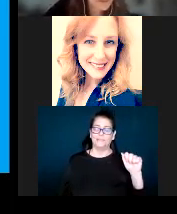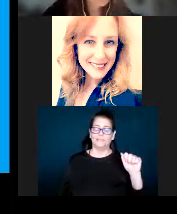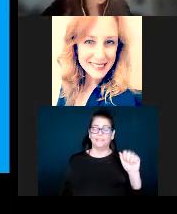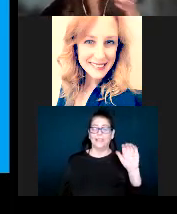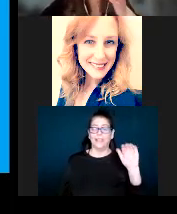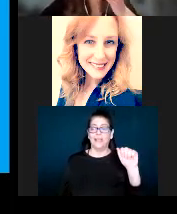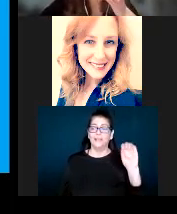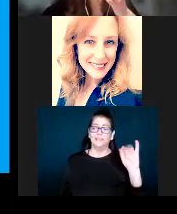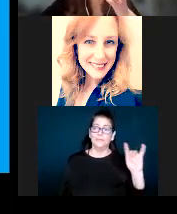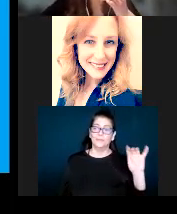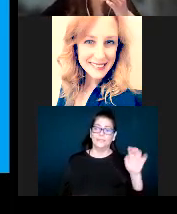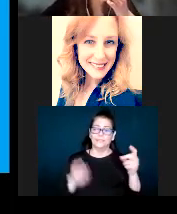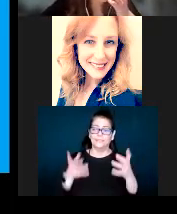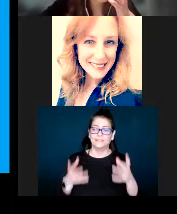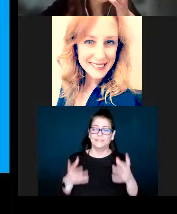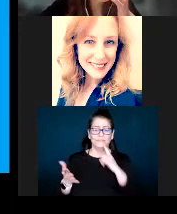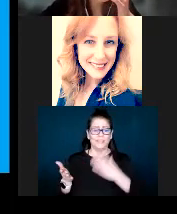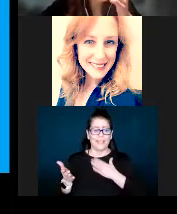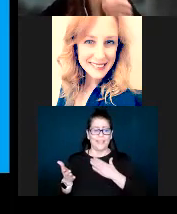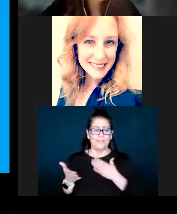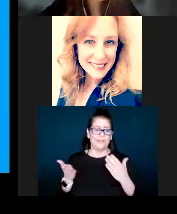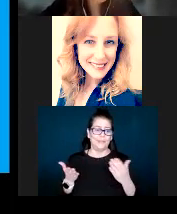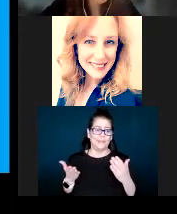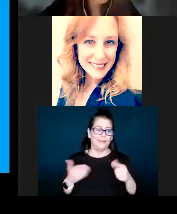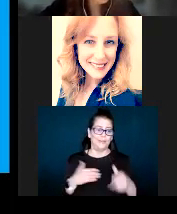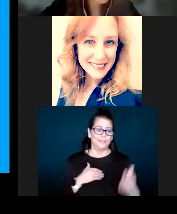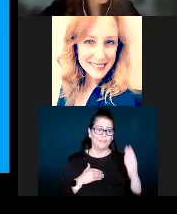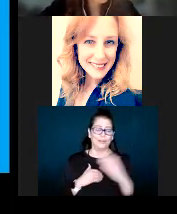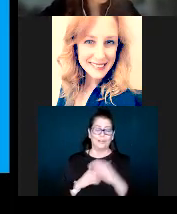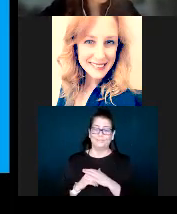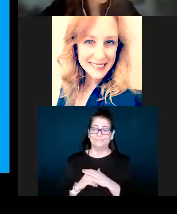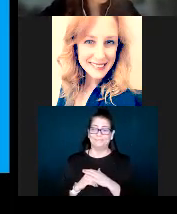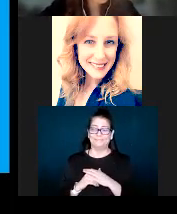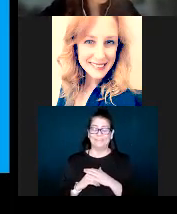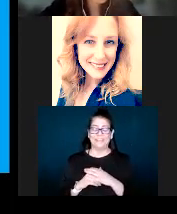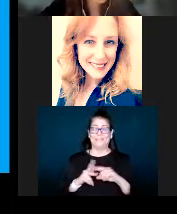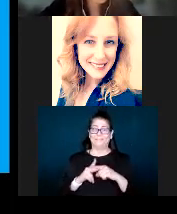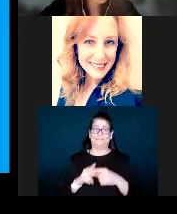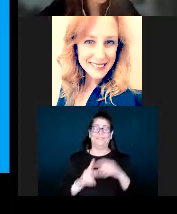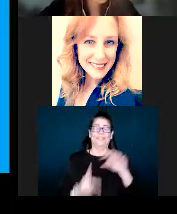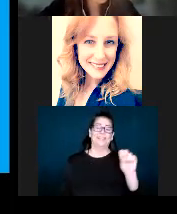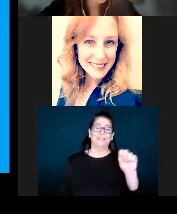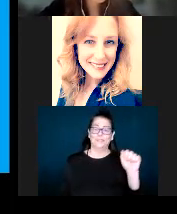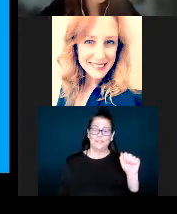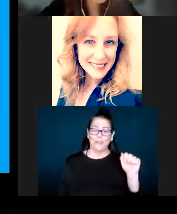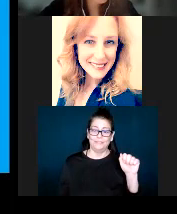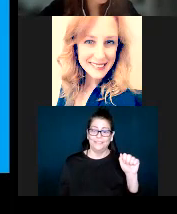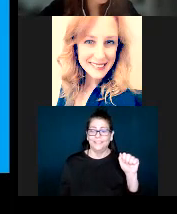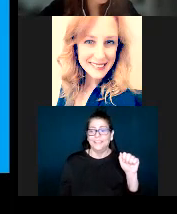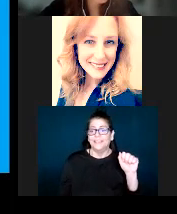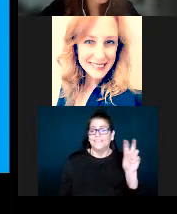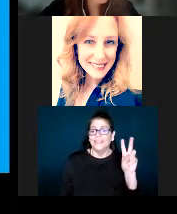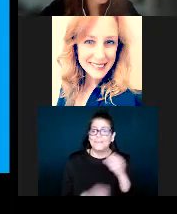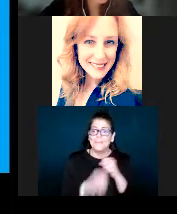very excited to be here this morning and to kind of kick off this sexual assault victim advocate training. We are